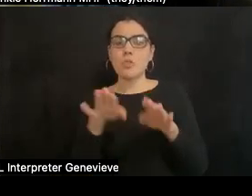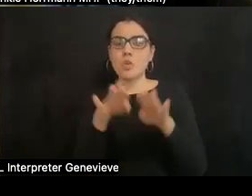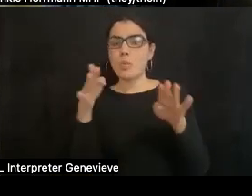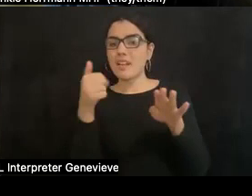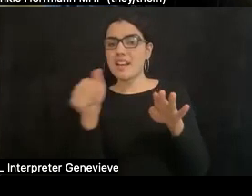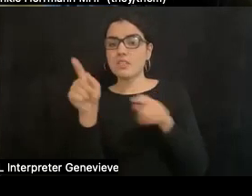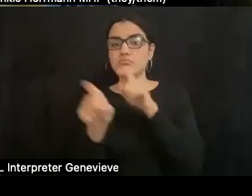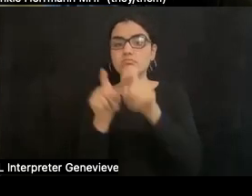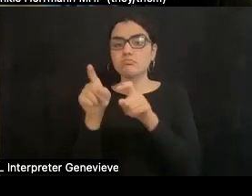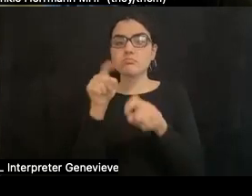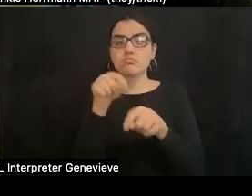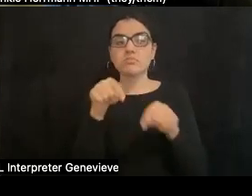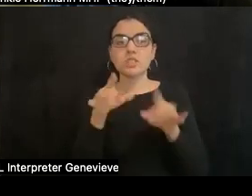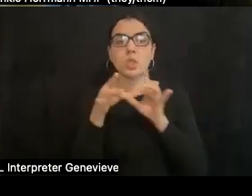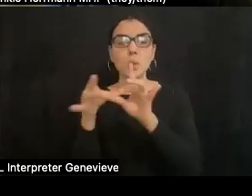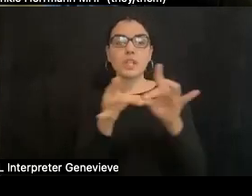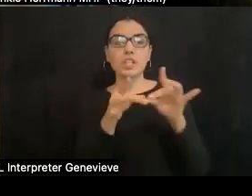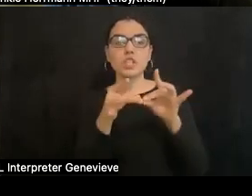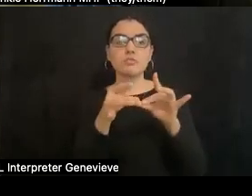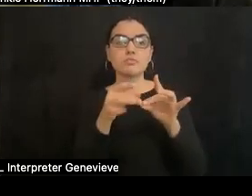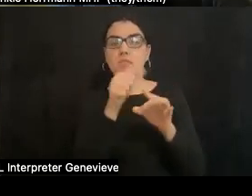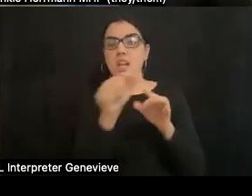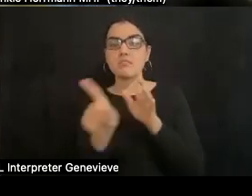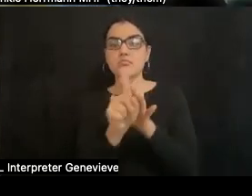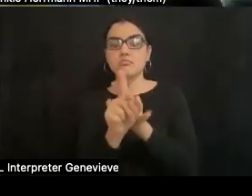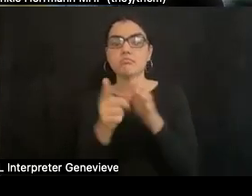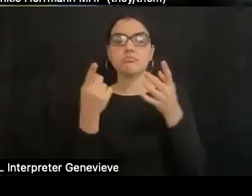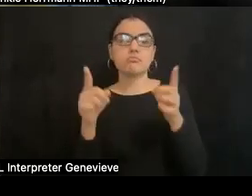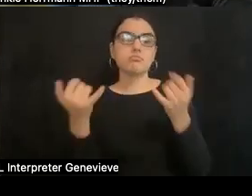about the coalition or anything else that has come up today.